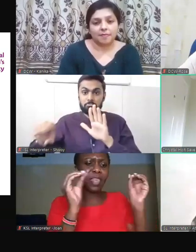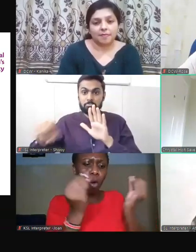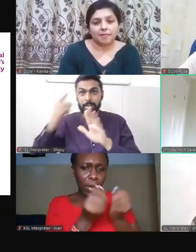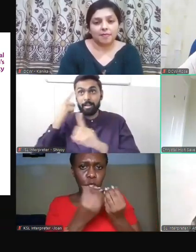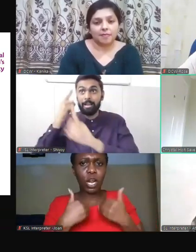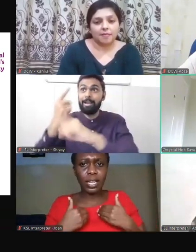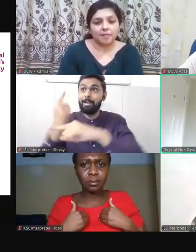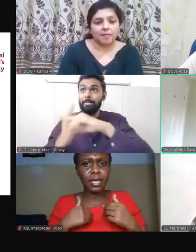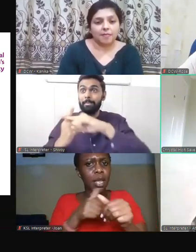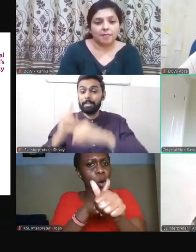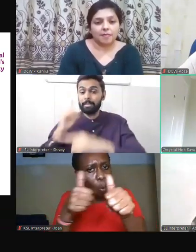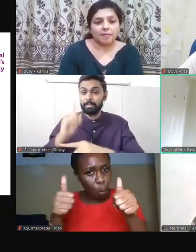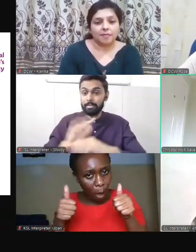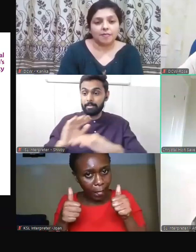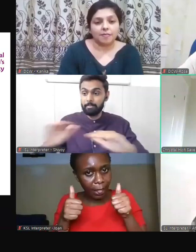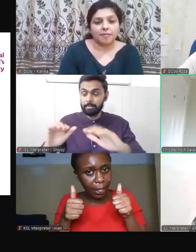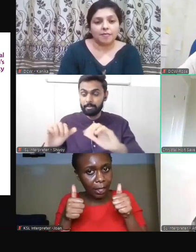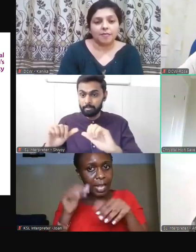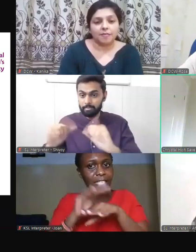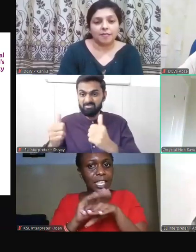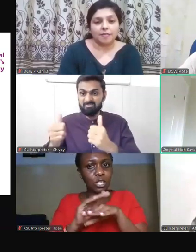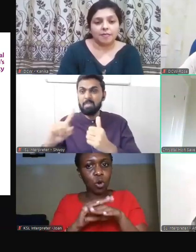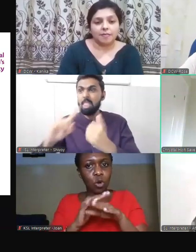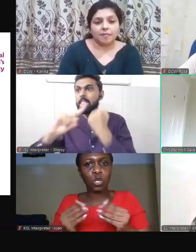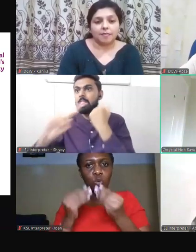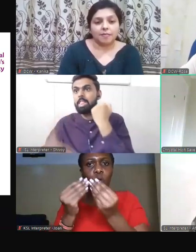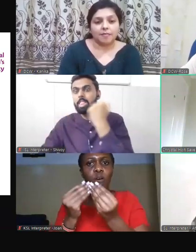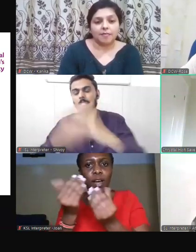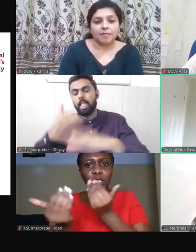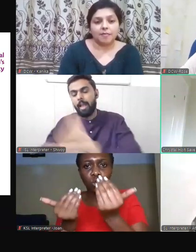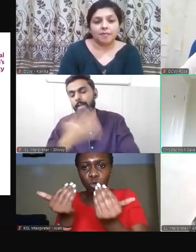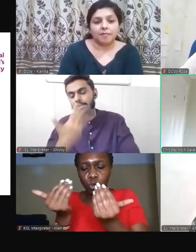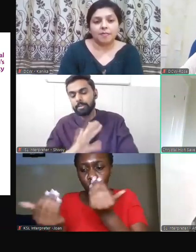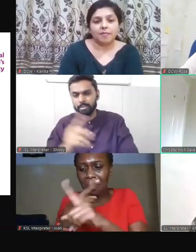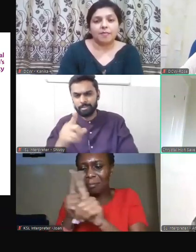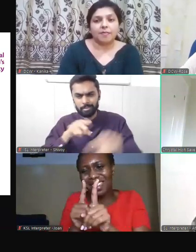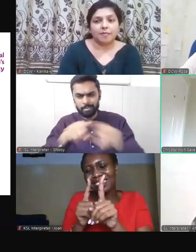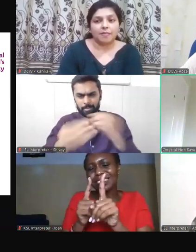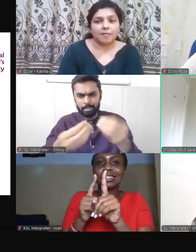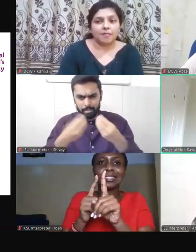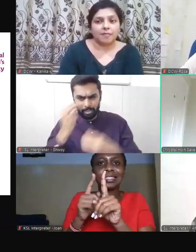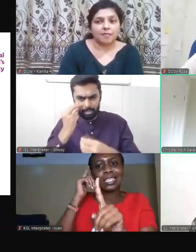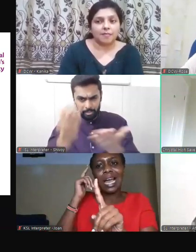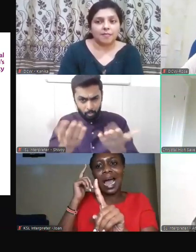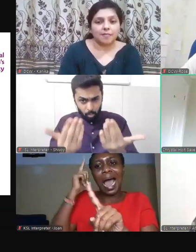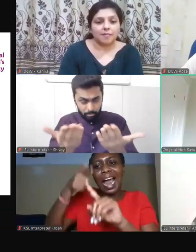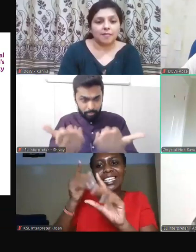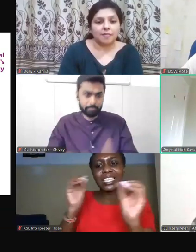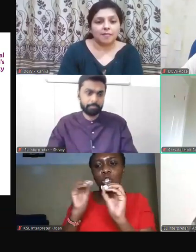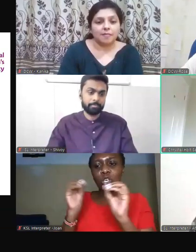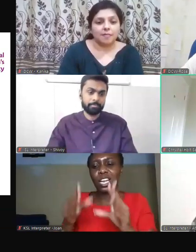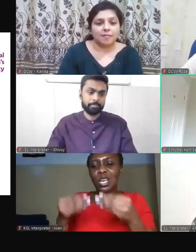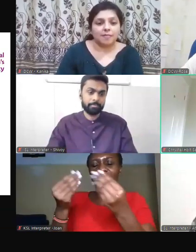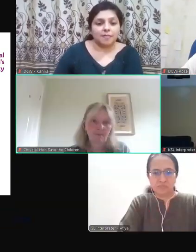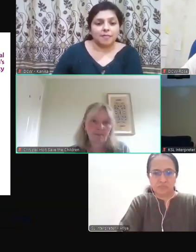to support deaf children but have ultimately caused harm? Over to you, Kanika.